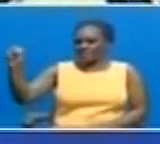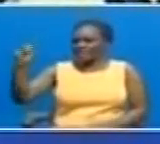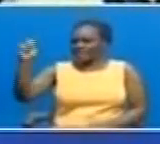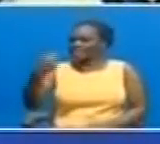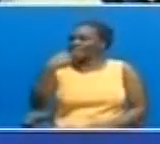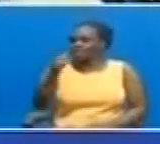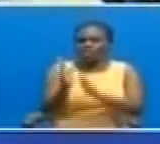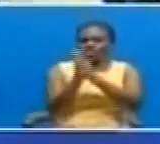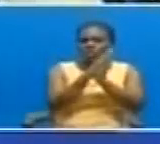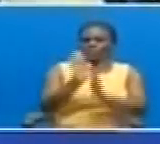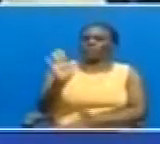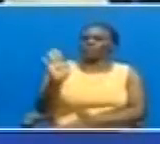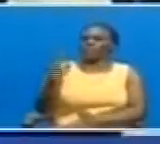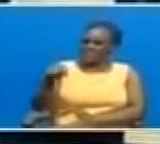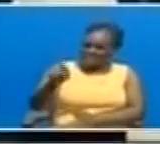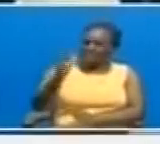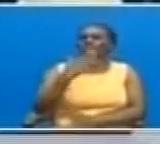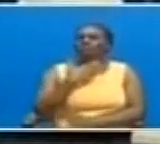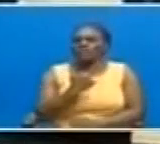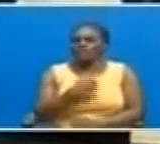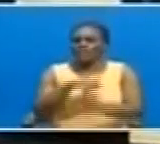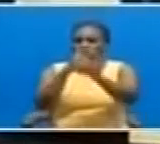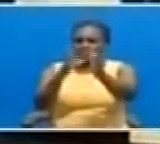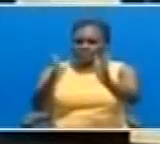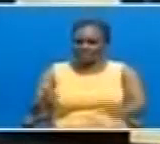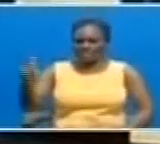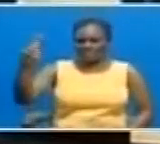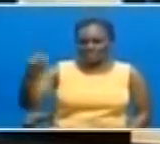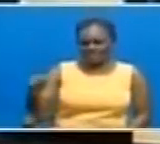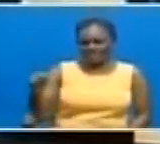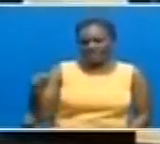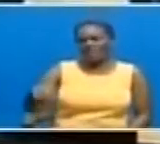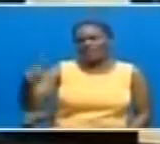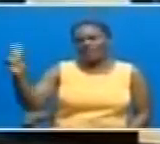their story as they know it. Sharon Momanyi, KTN News, Nairobi.